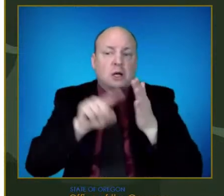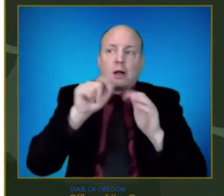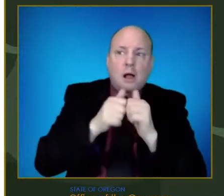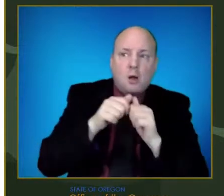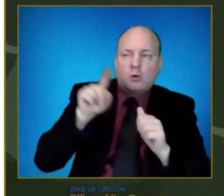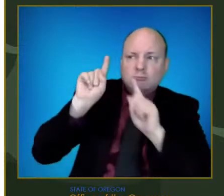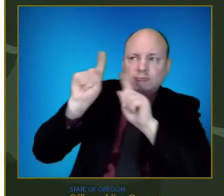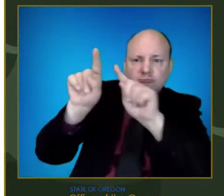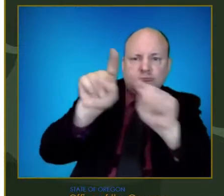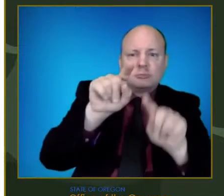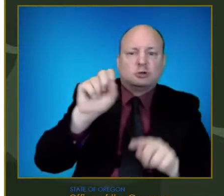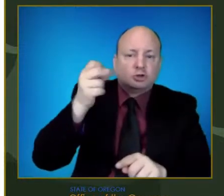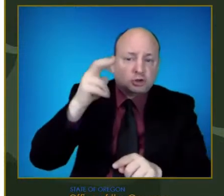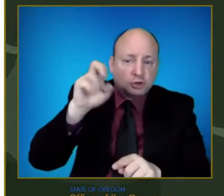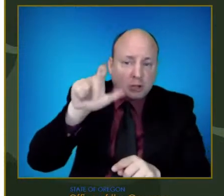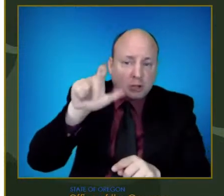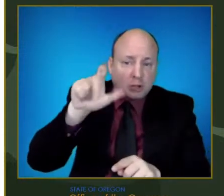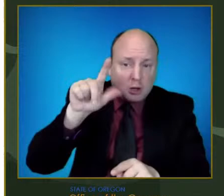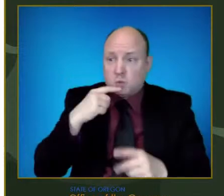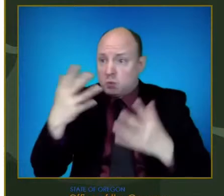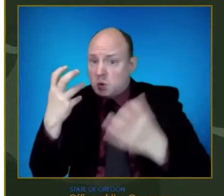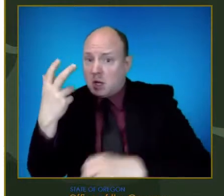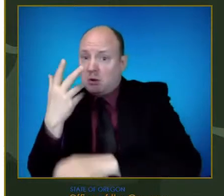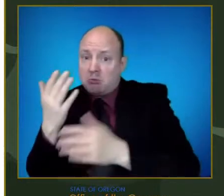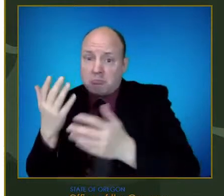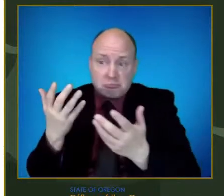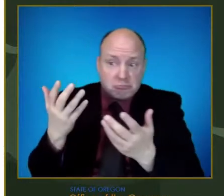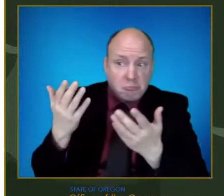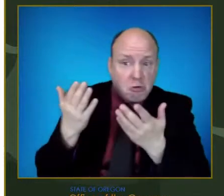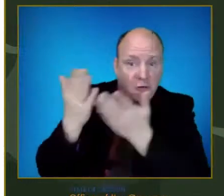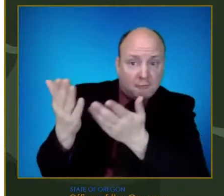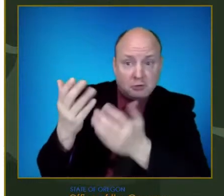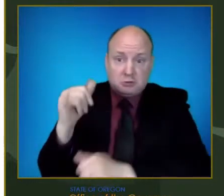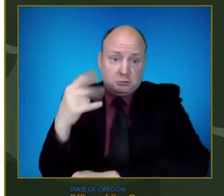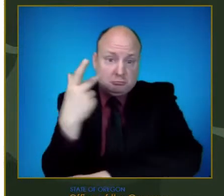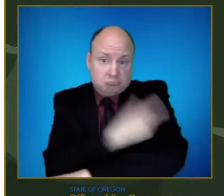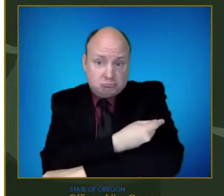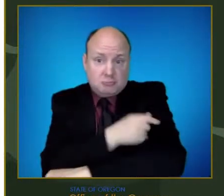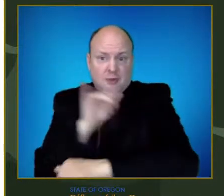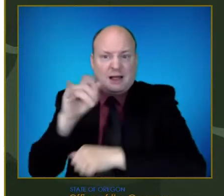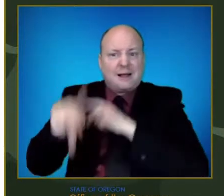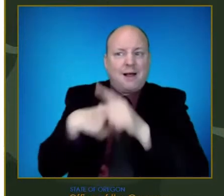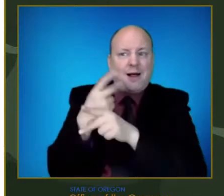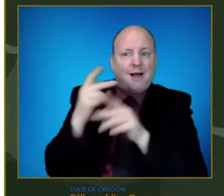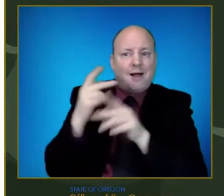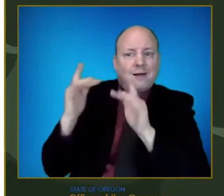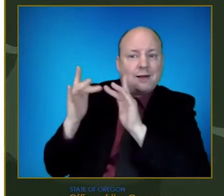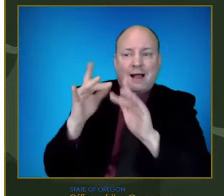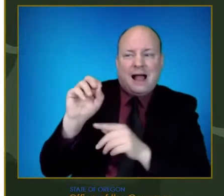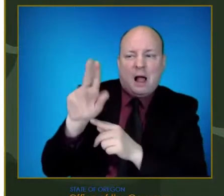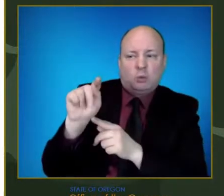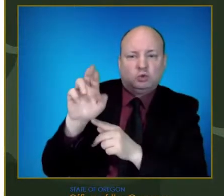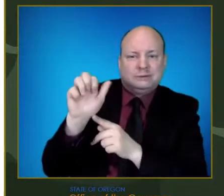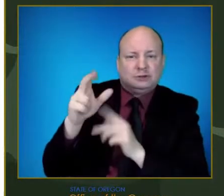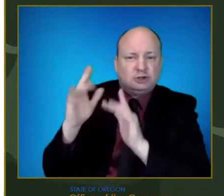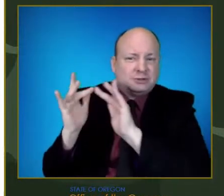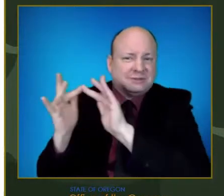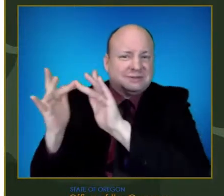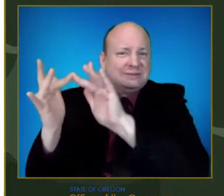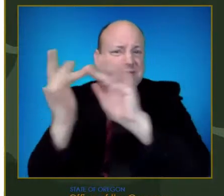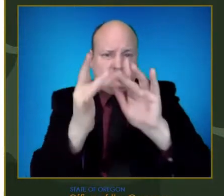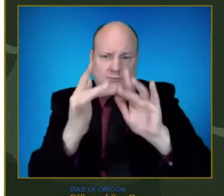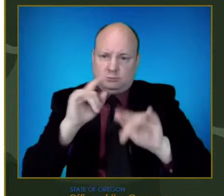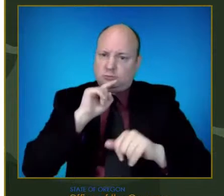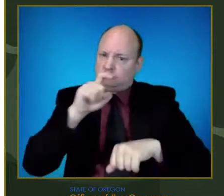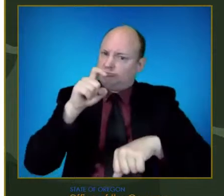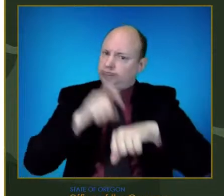COVID-19 vaccine. This kind of outreach can take time, but it's vitally important to helping us reach community immunity. I want